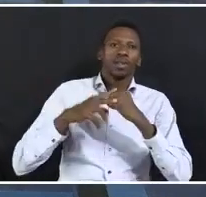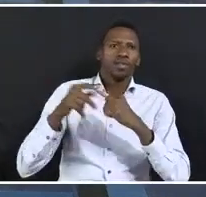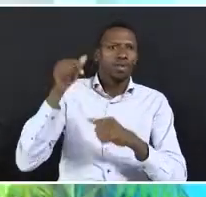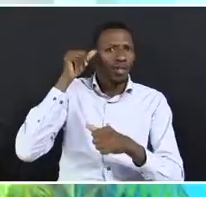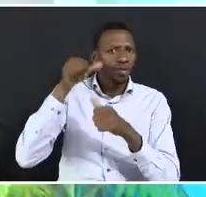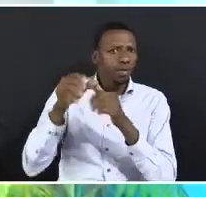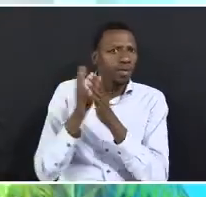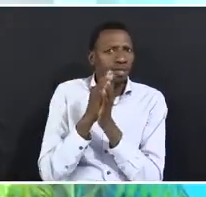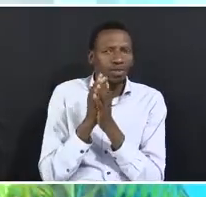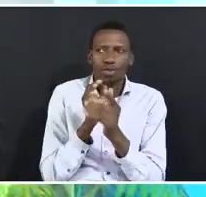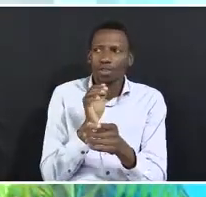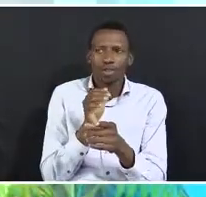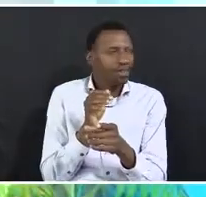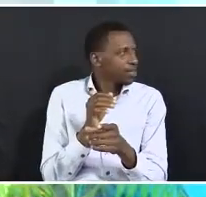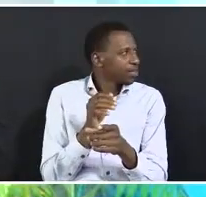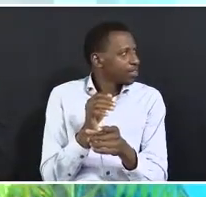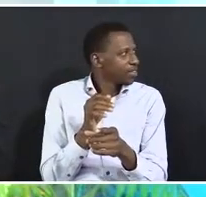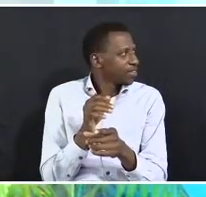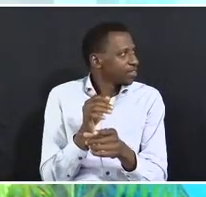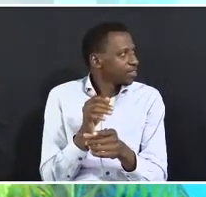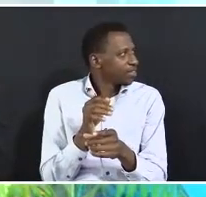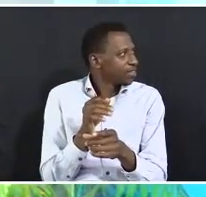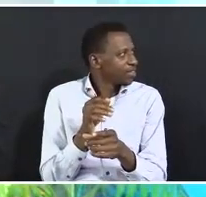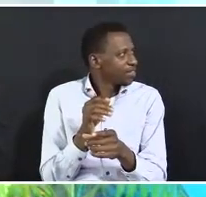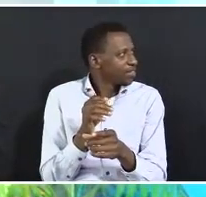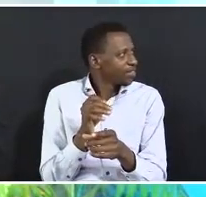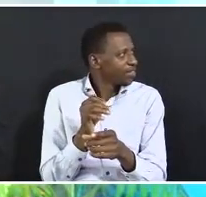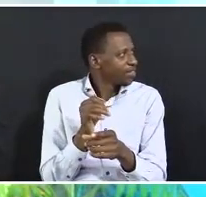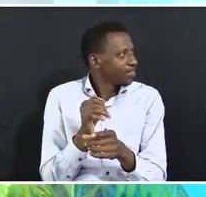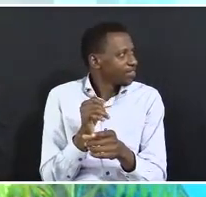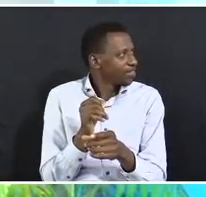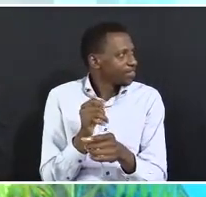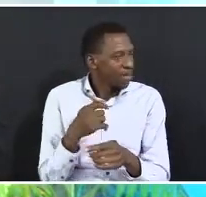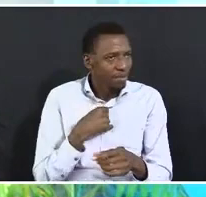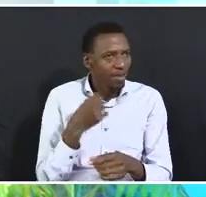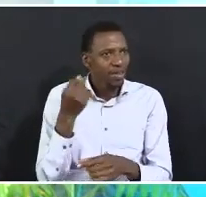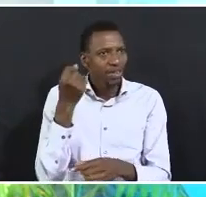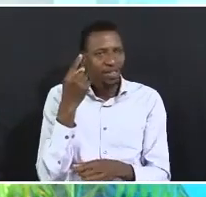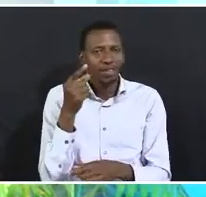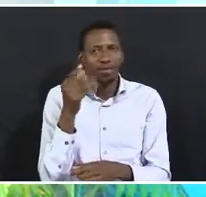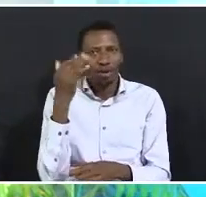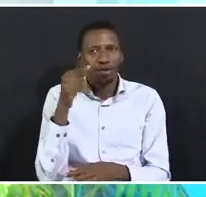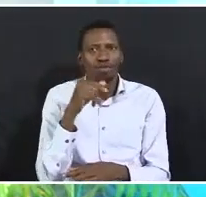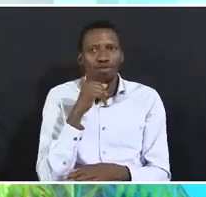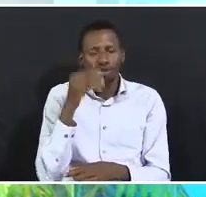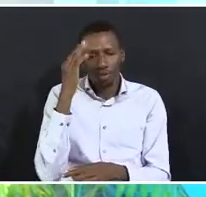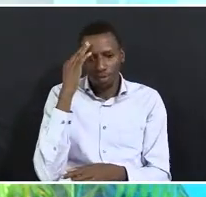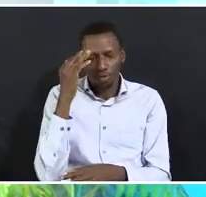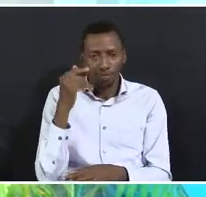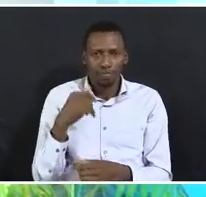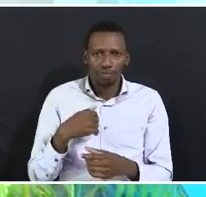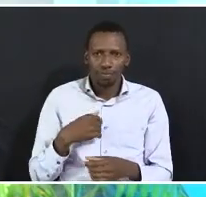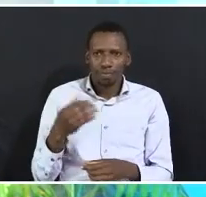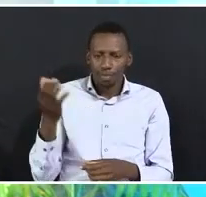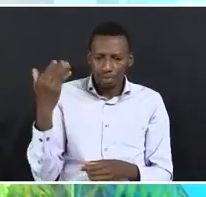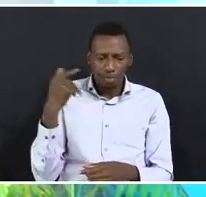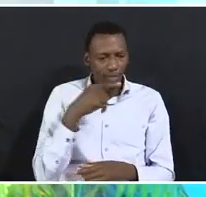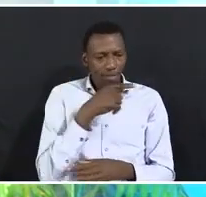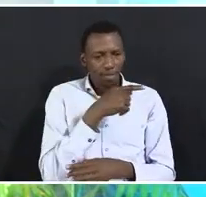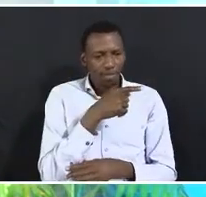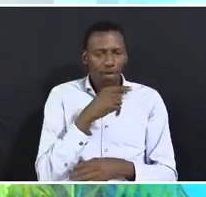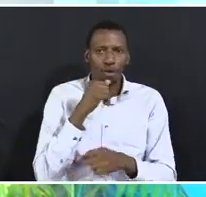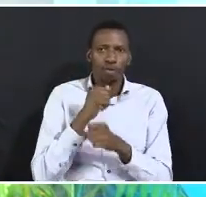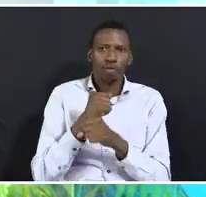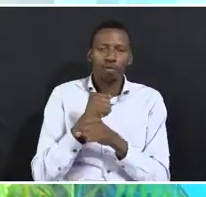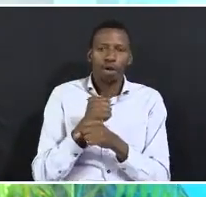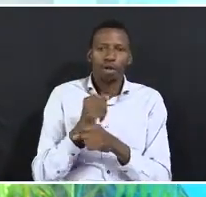story? You guys were not there. I understand why you don't know it. But there was this lady, see, I was in Wells